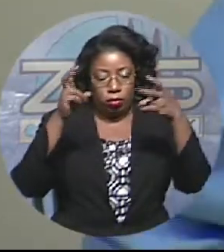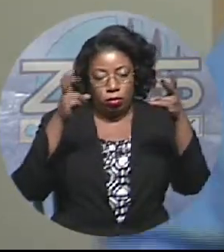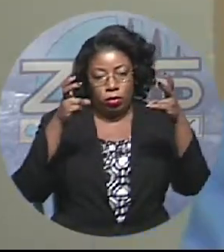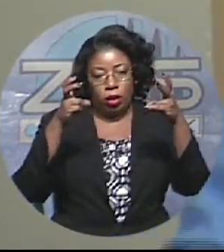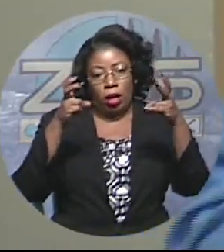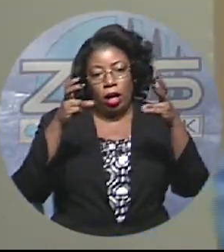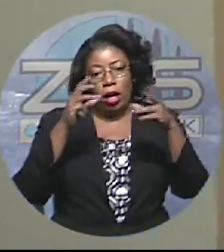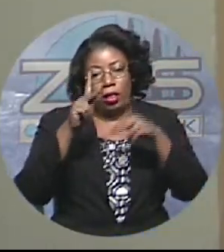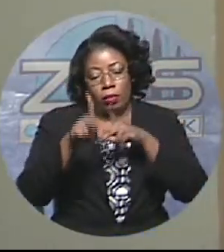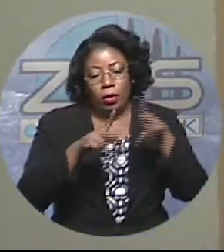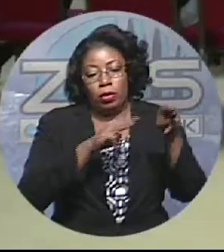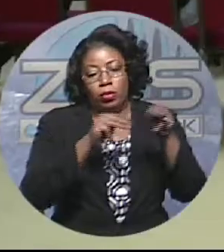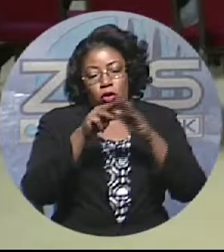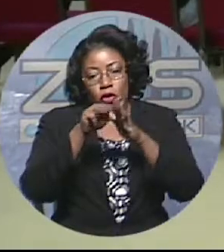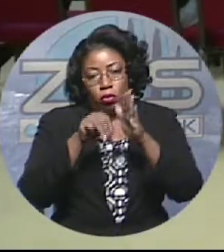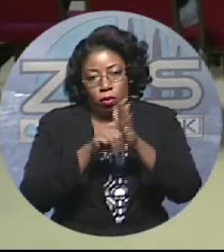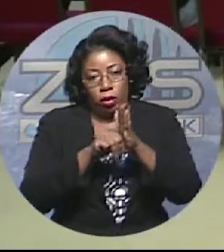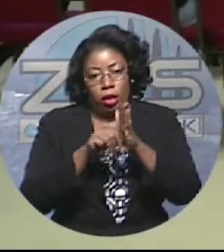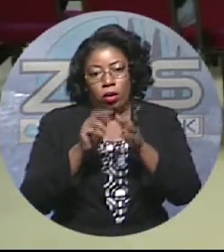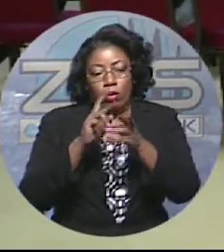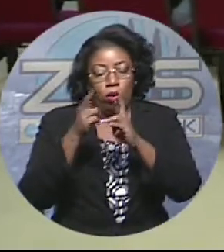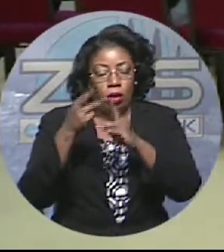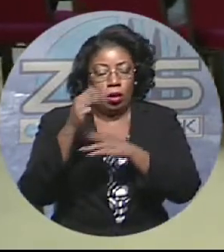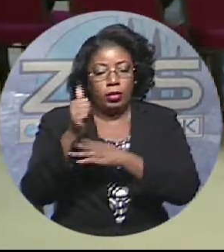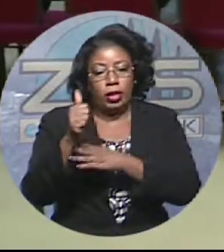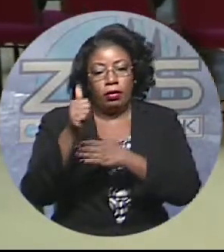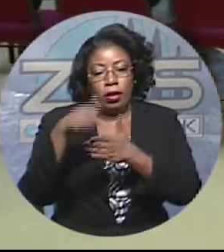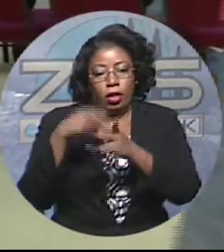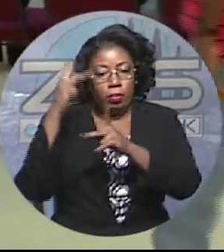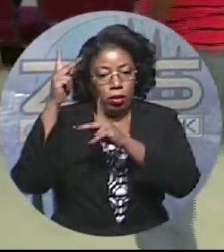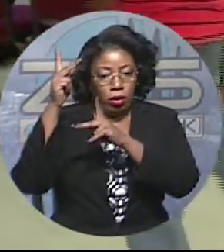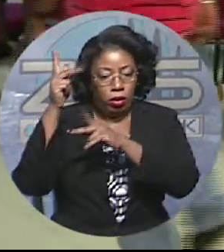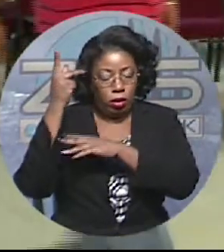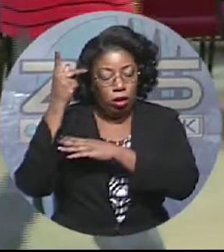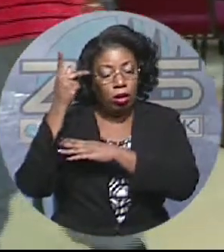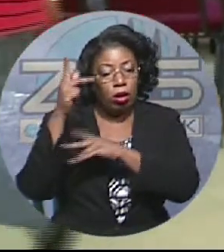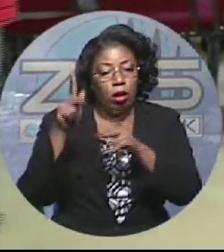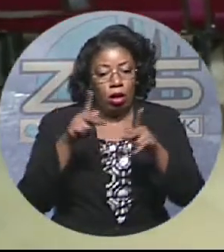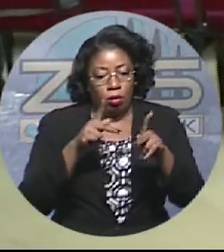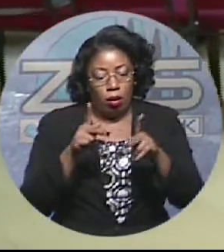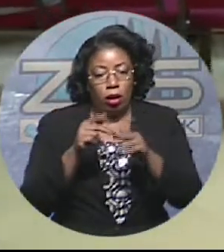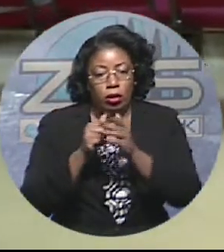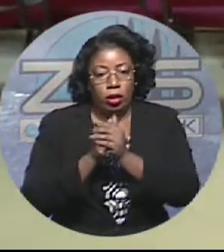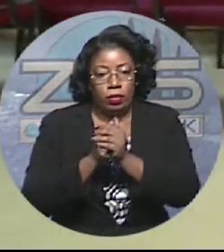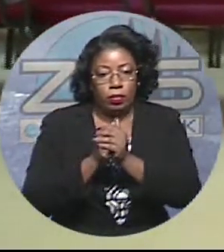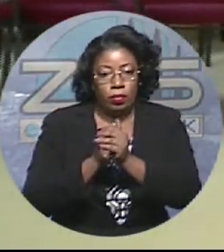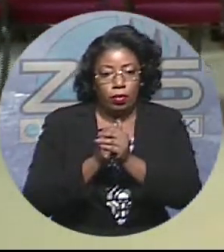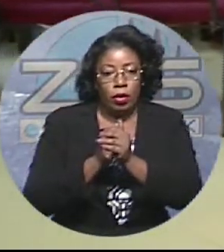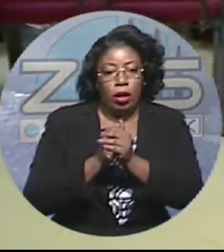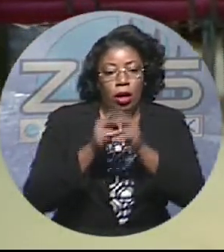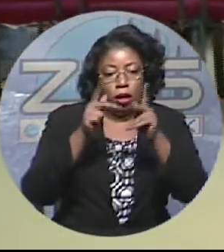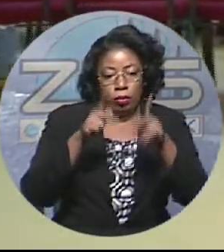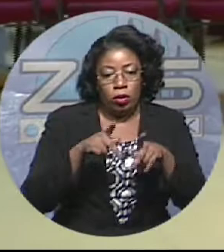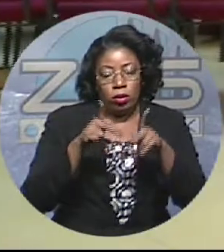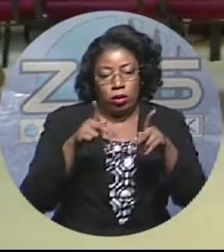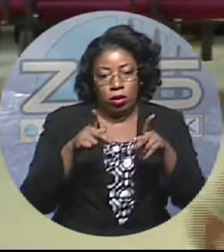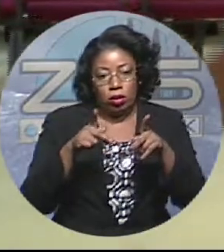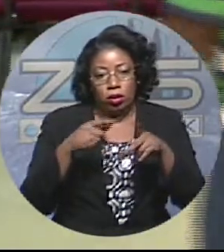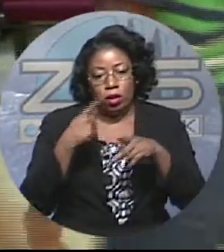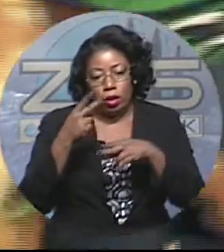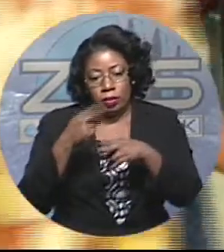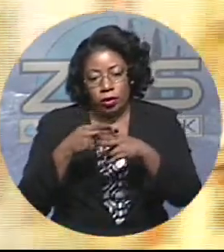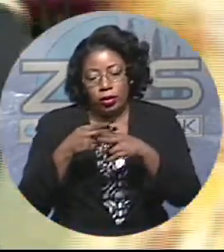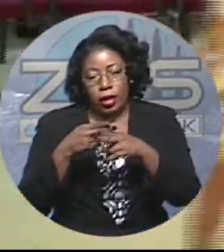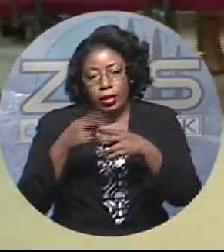hoping to evolve into a political party, met at the BCPOU Hall on Farrington Road. Some of the key players who refer to themselves